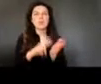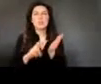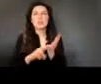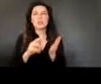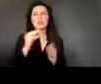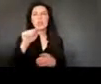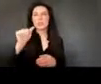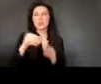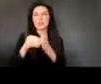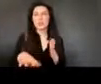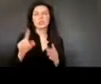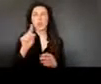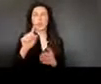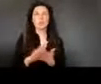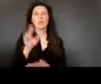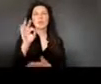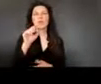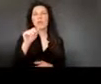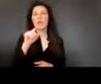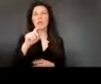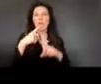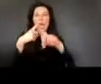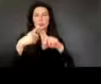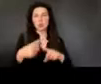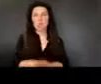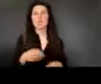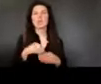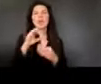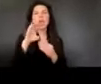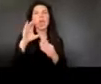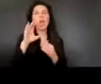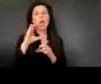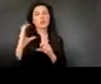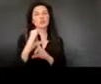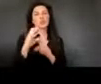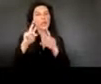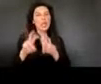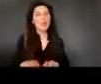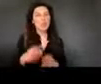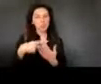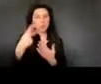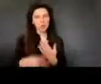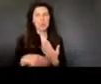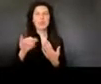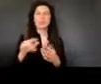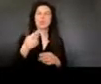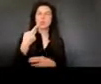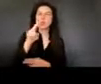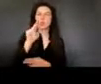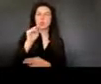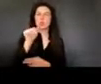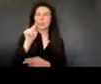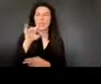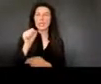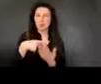at the University of Amsterdam, following the cultural analysis program. It's like an interdisciplinary humanities program.